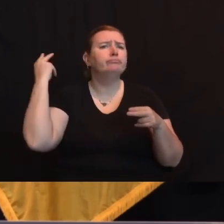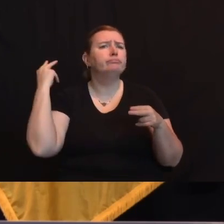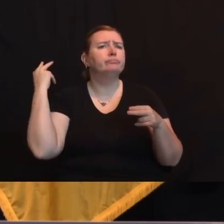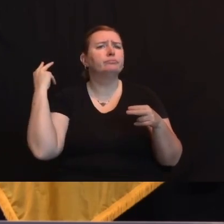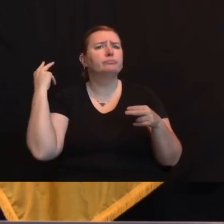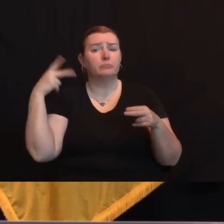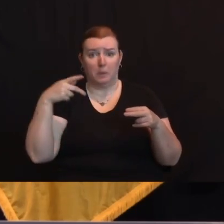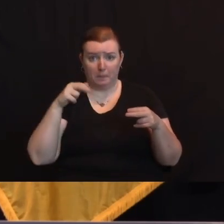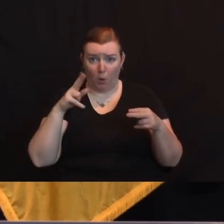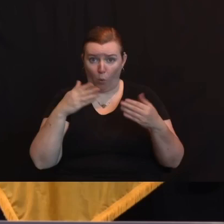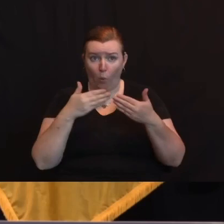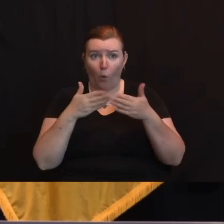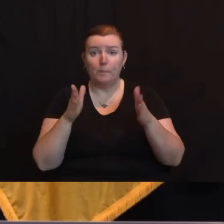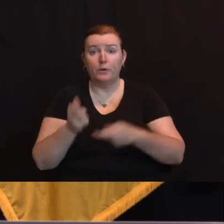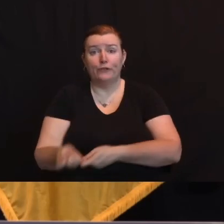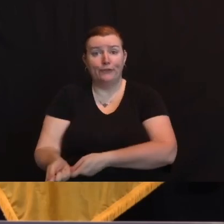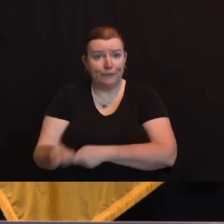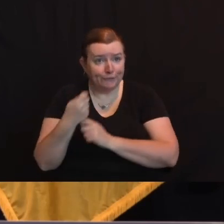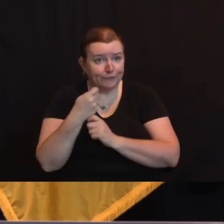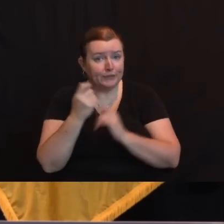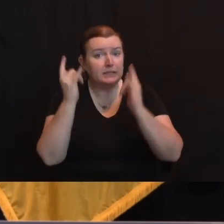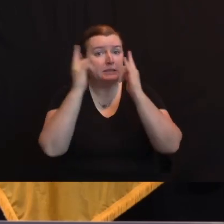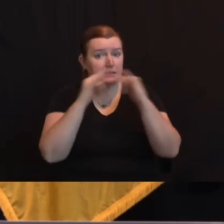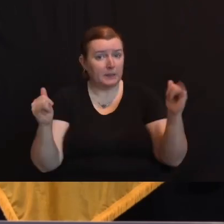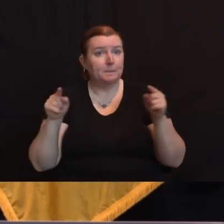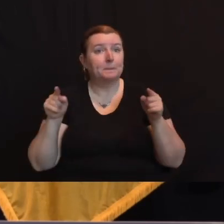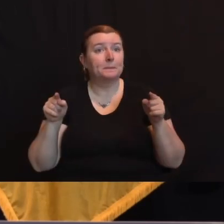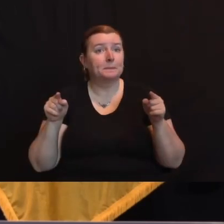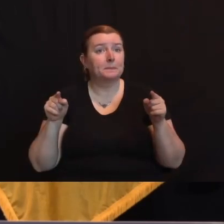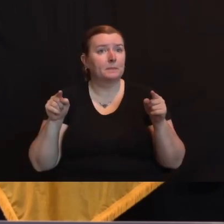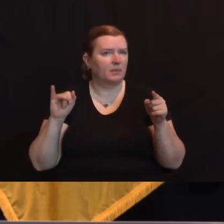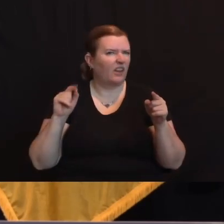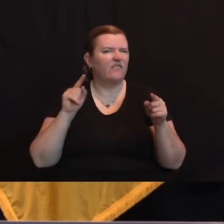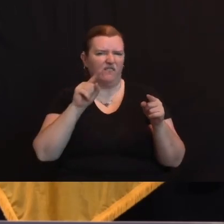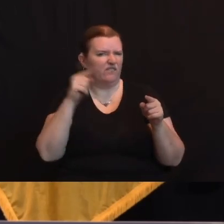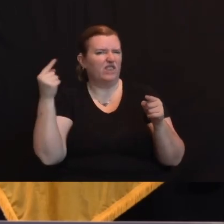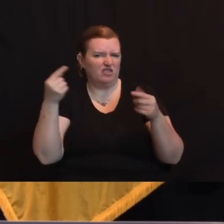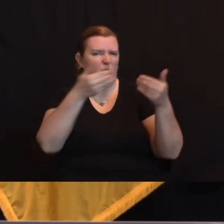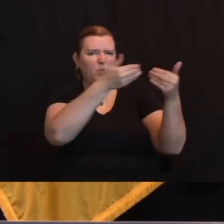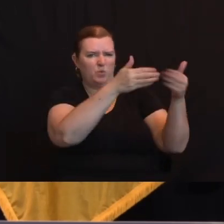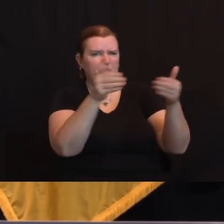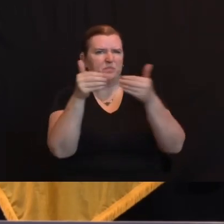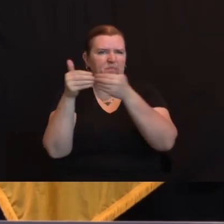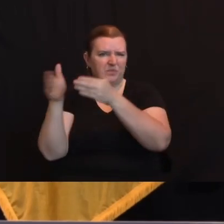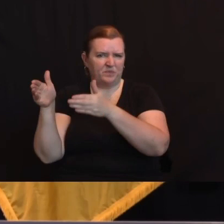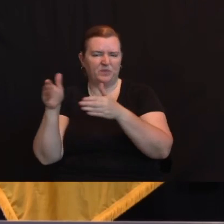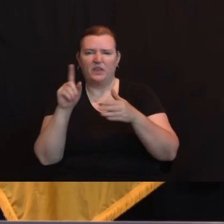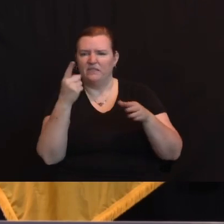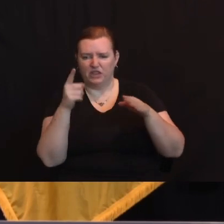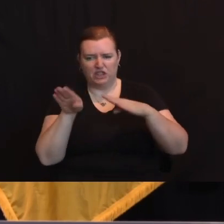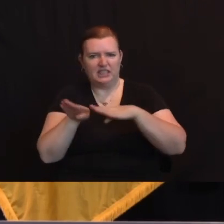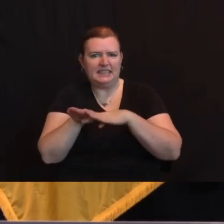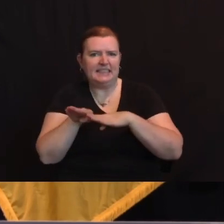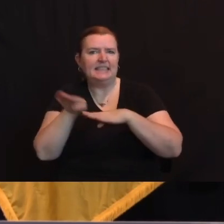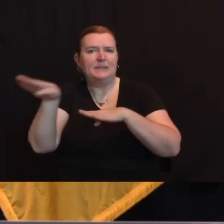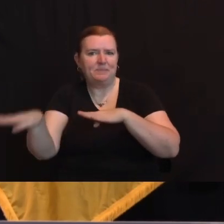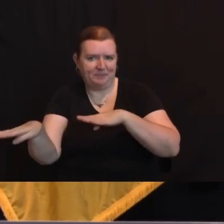think golf at the same time were the first sort of steps that we took, and that's now